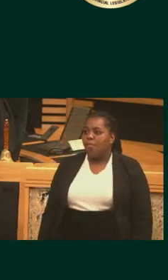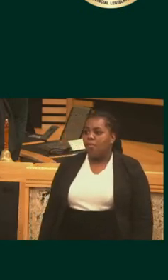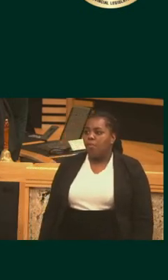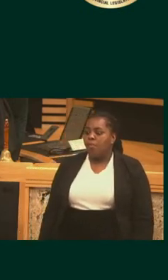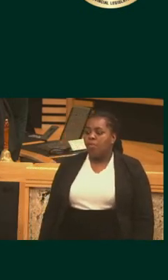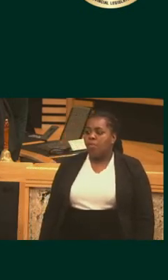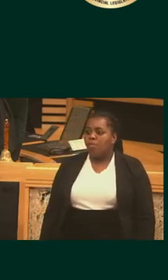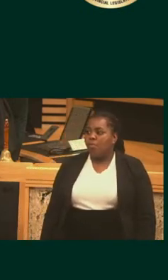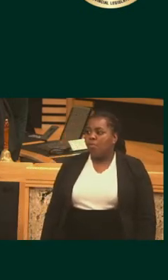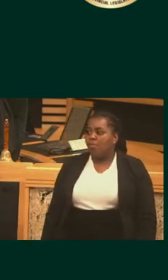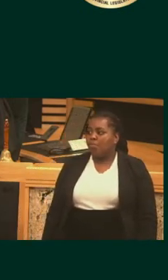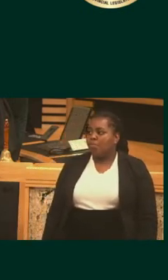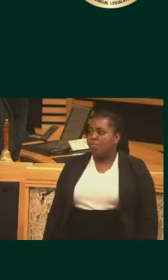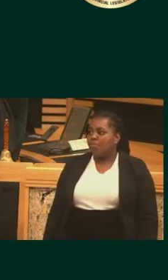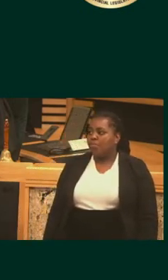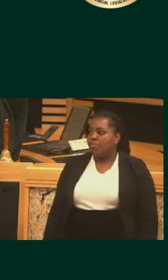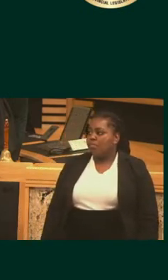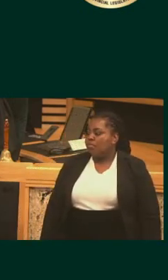Gia